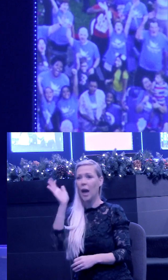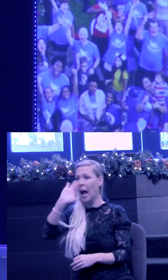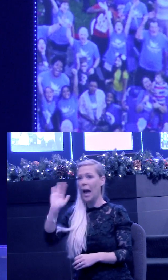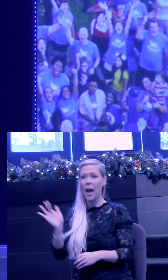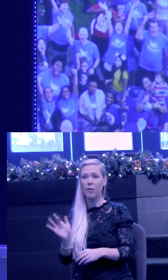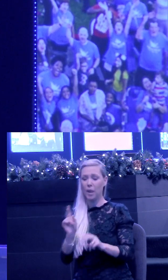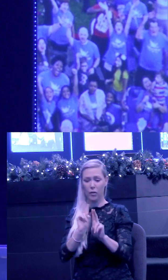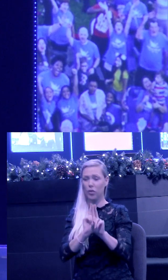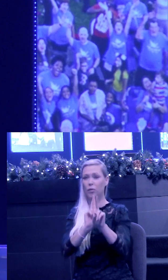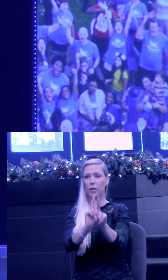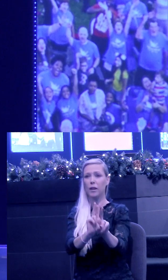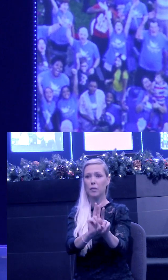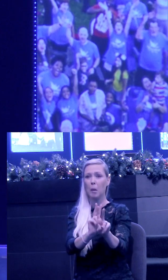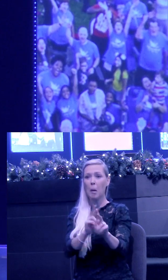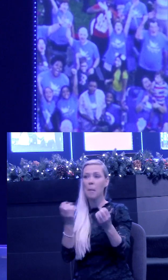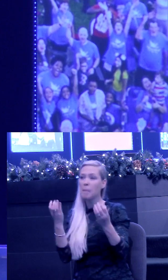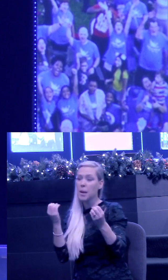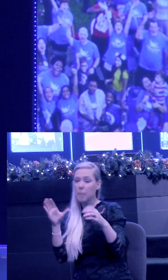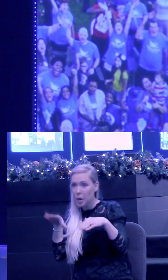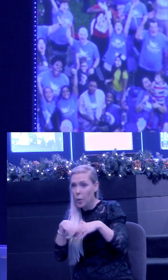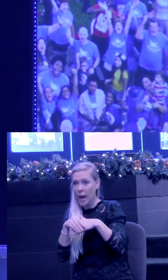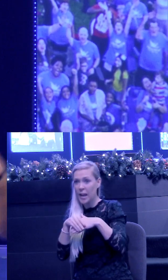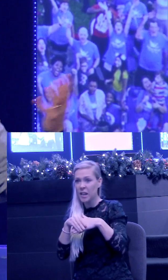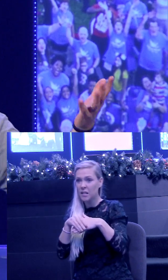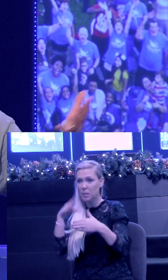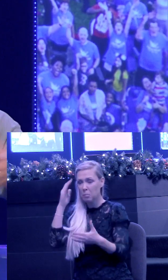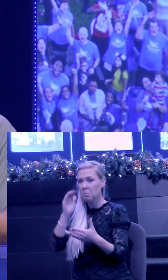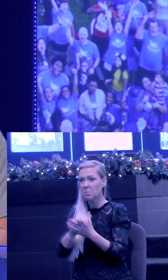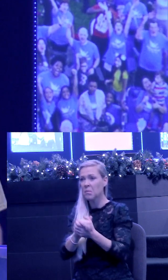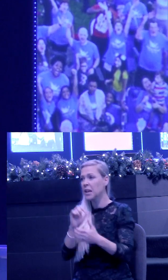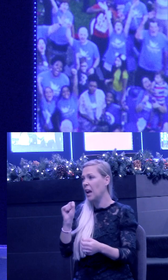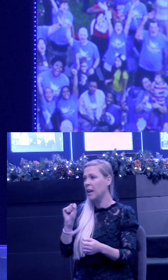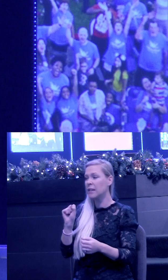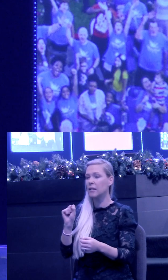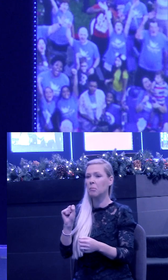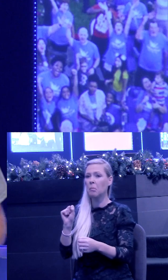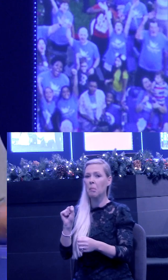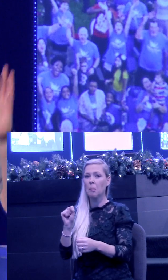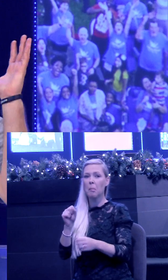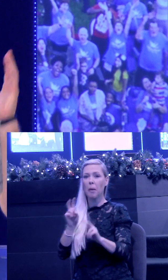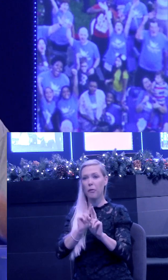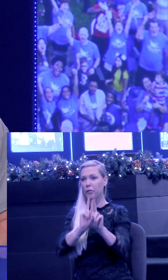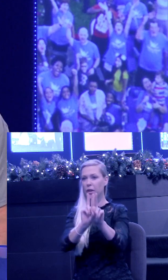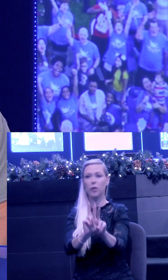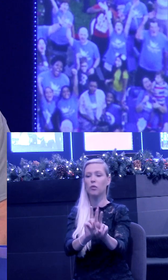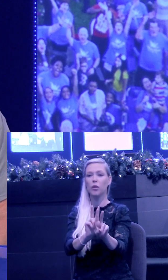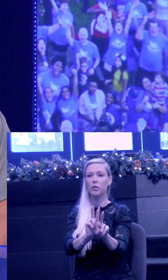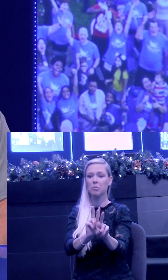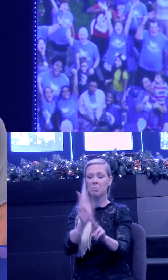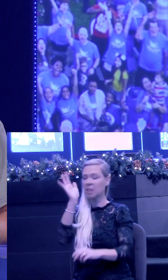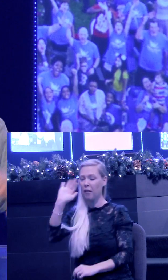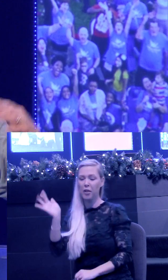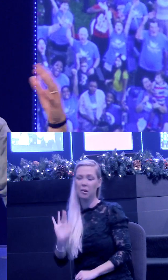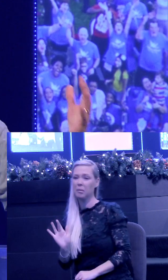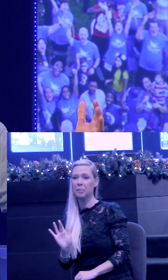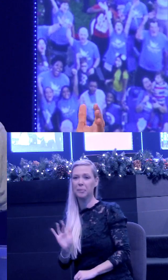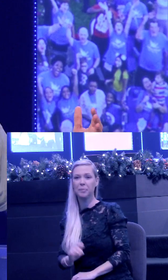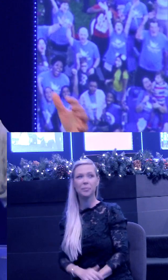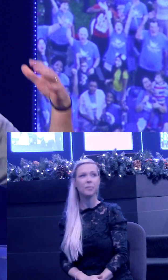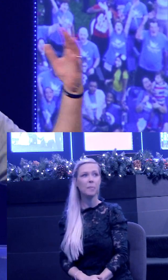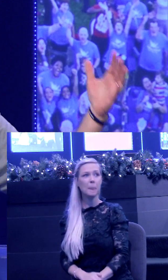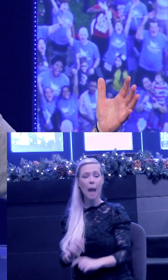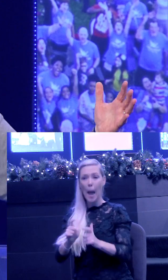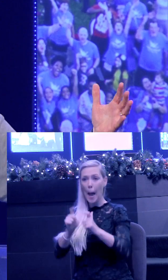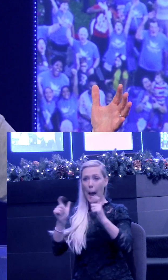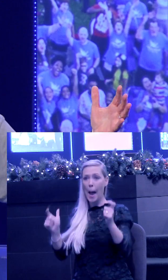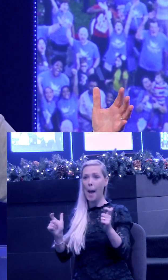13 years. I'd done a number of weddings along the way. They grew up, they went to college, they met somebody, they came back, hey, would you do our wedding? Sure. But because we were a larger